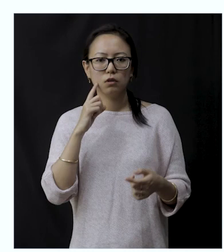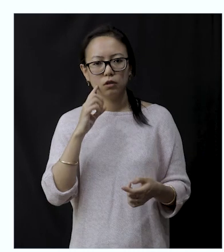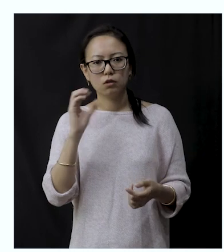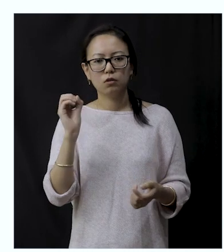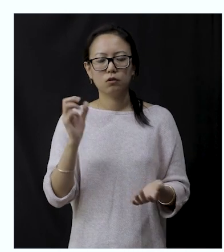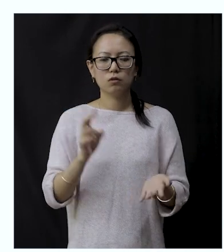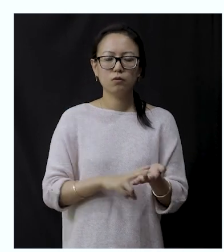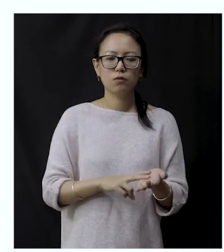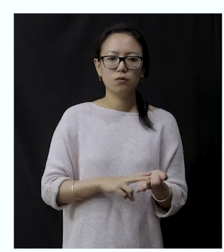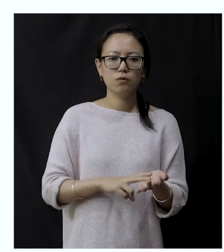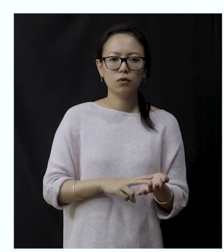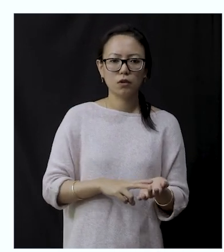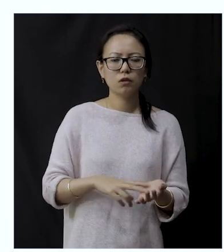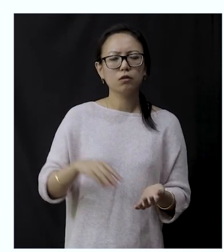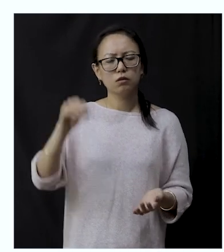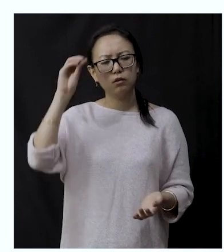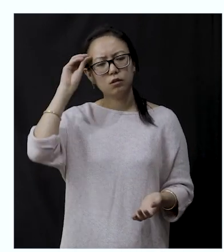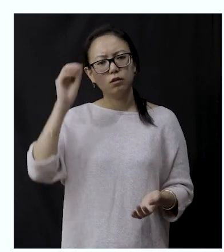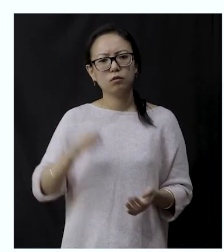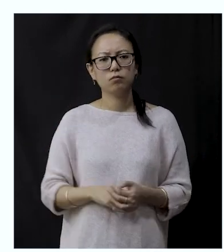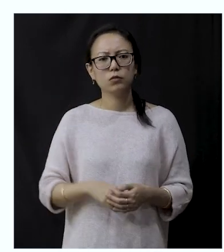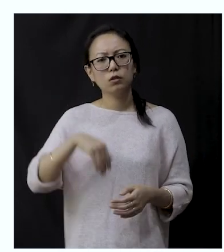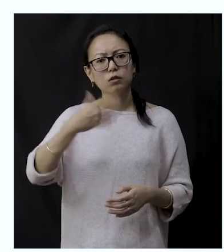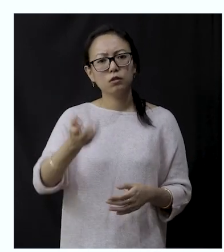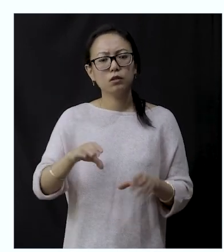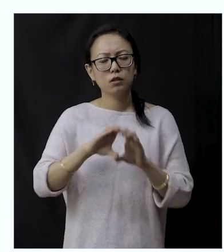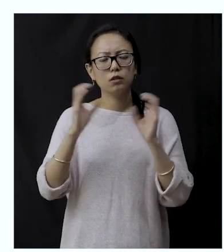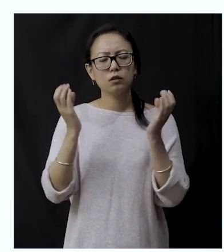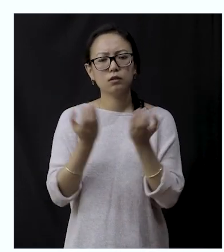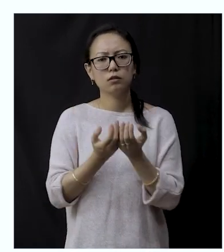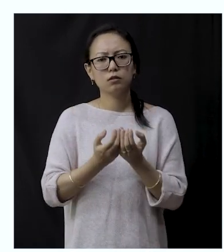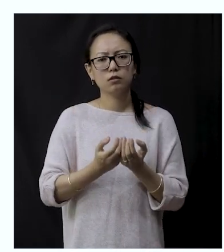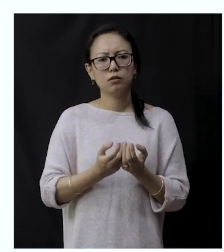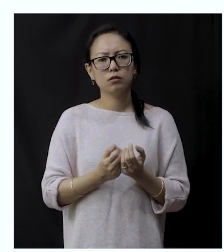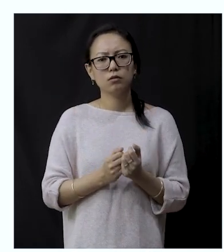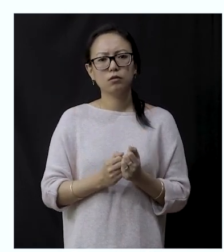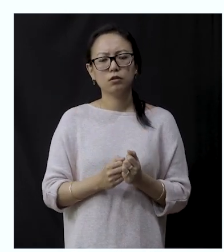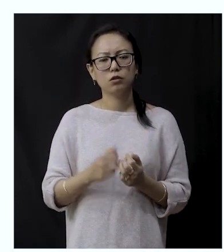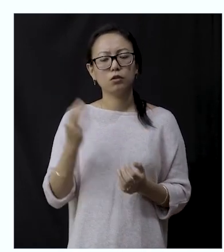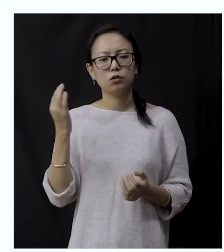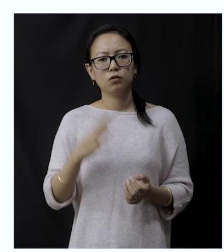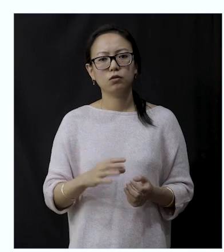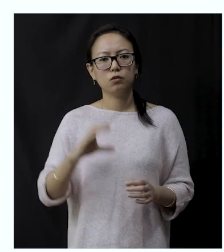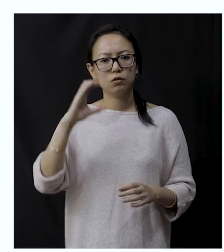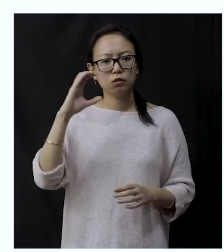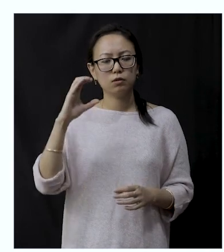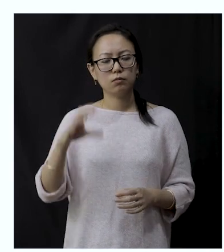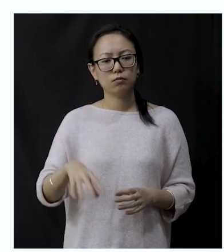class, we will start with a new chapter, which is going to be very interesting. Thank you.